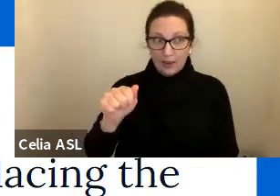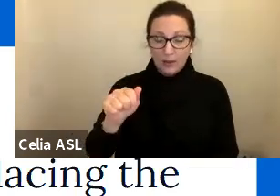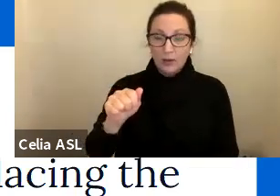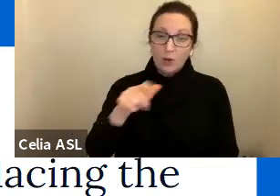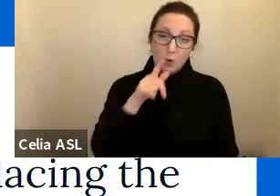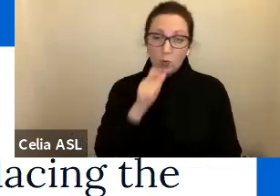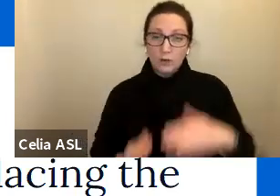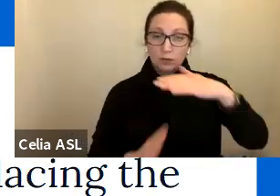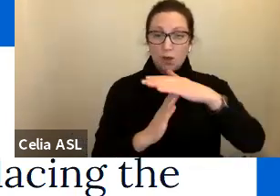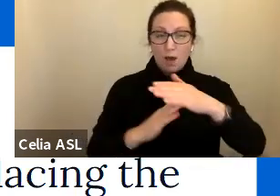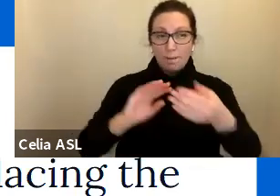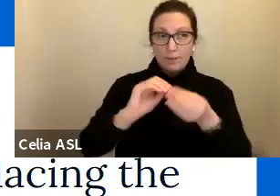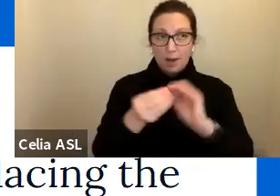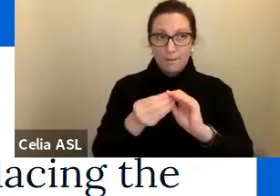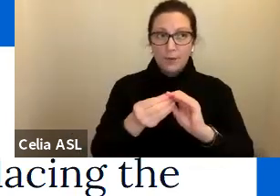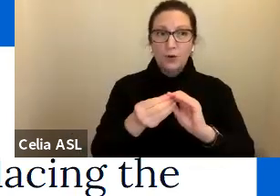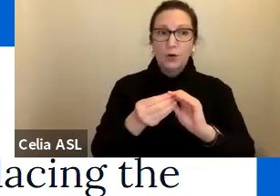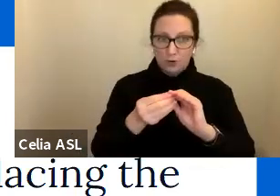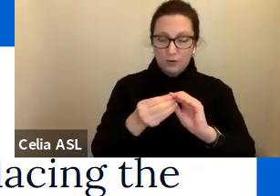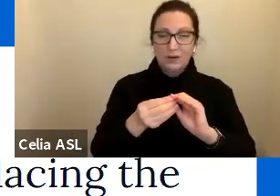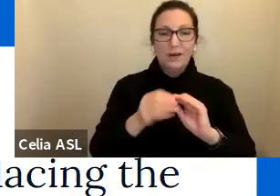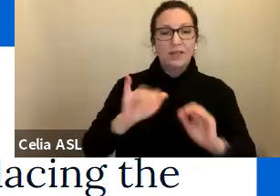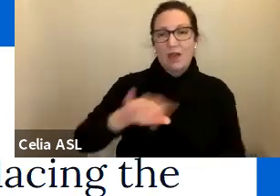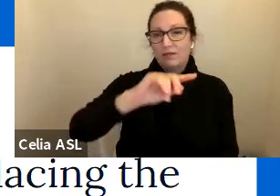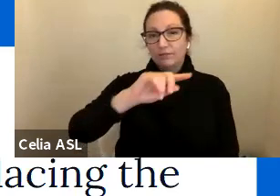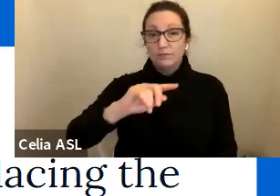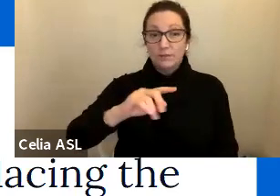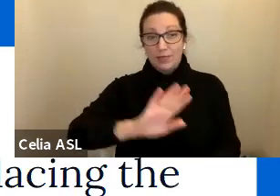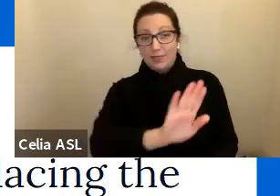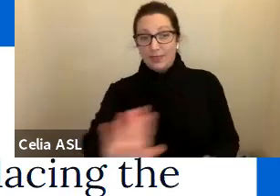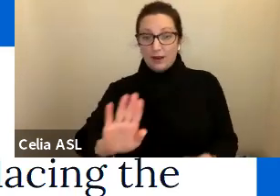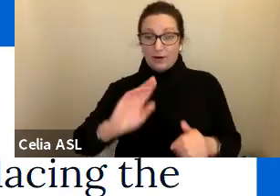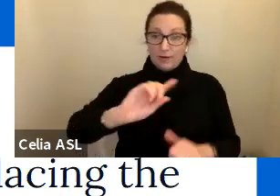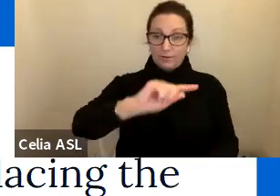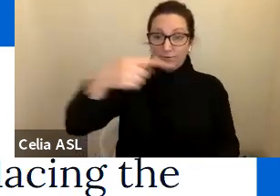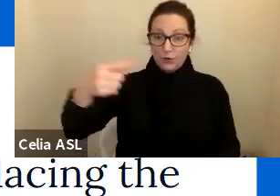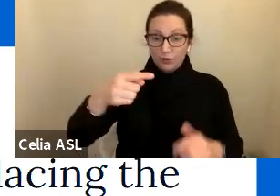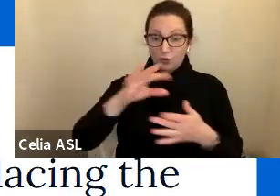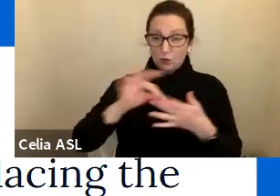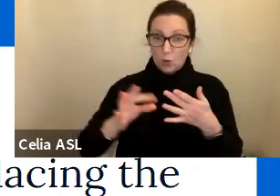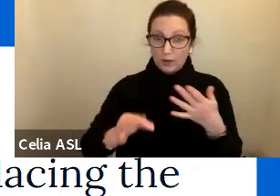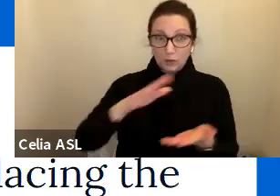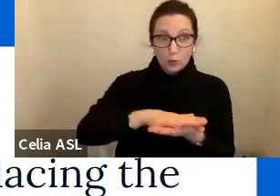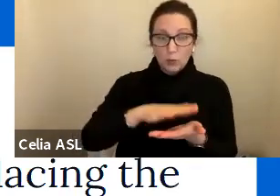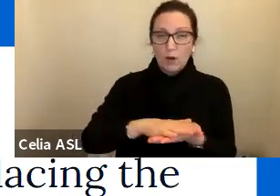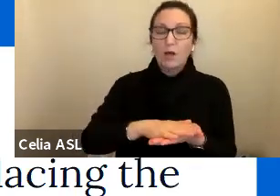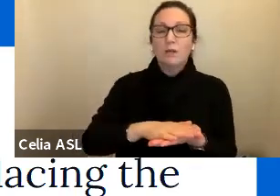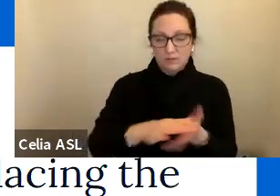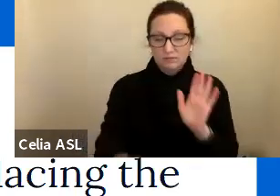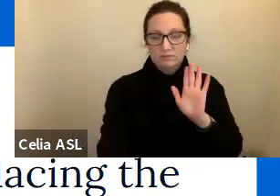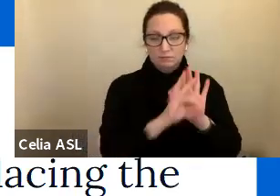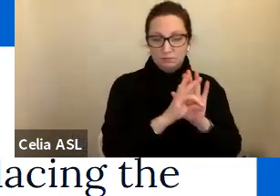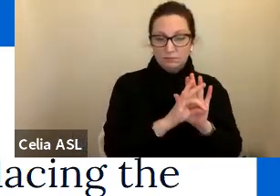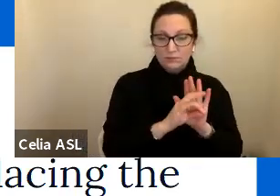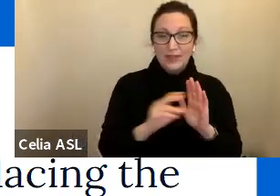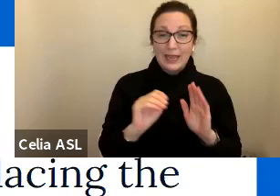highest GPAs would be placed in their first choice school. Where students might be ranked the same, they will receive a